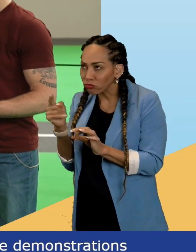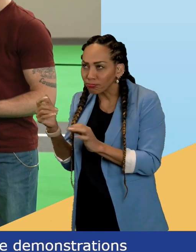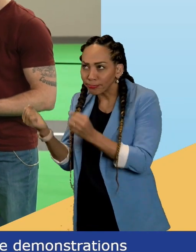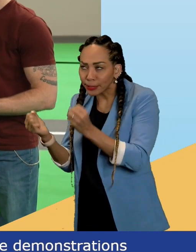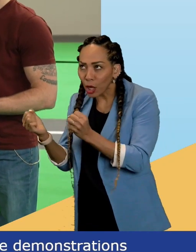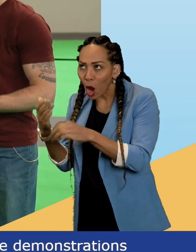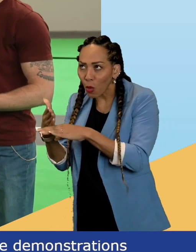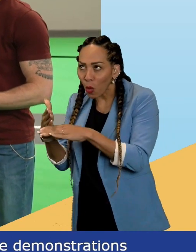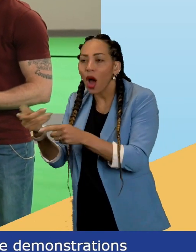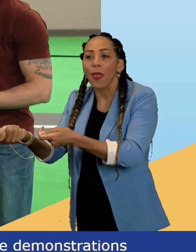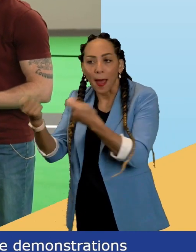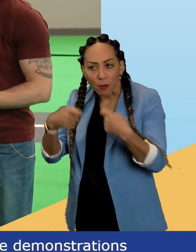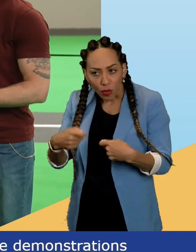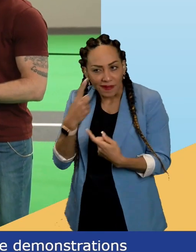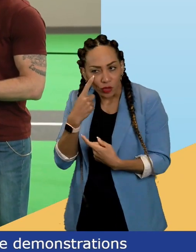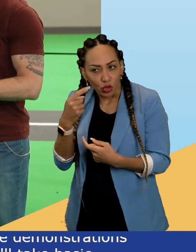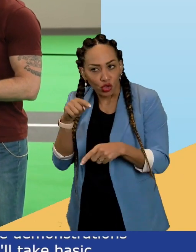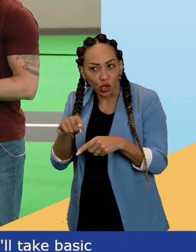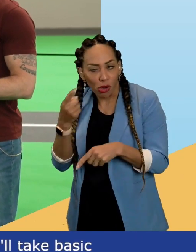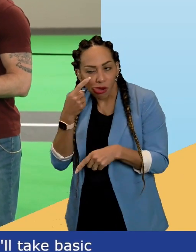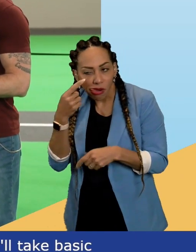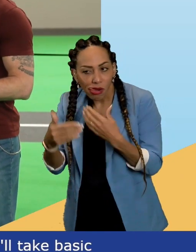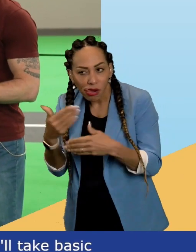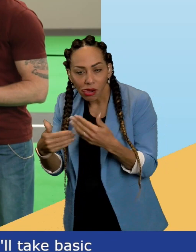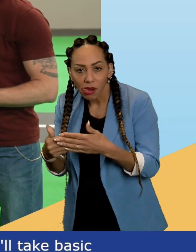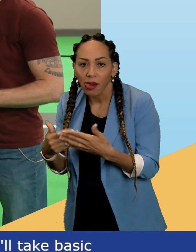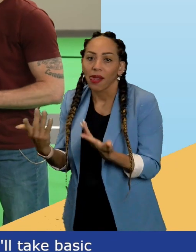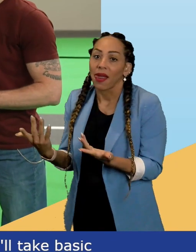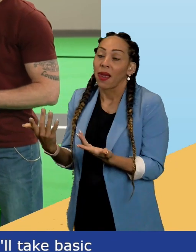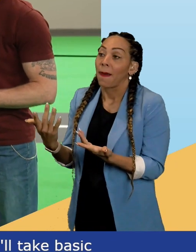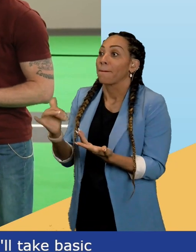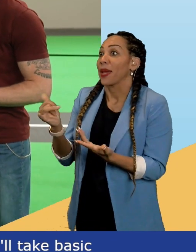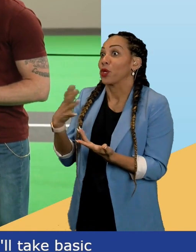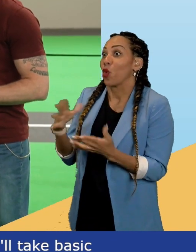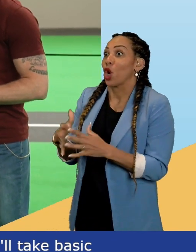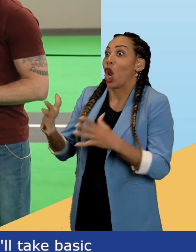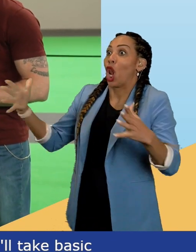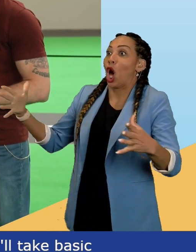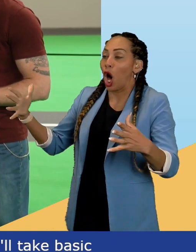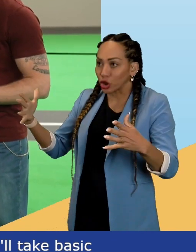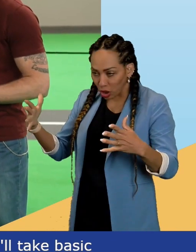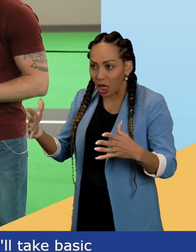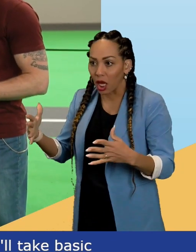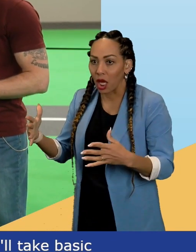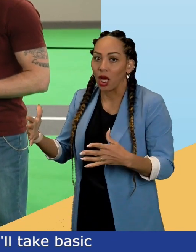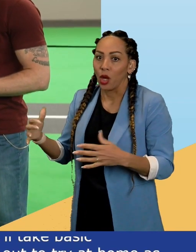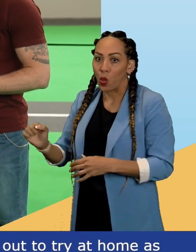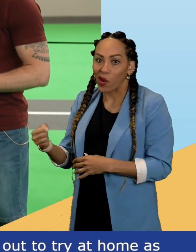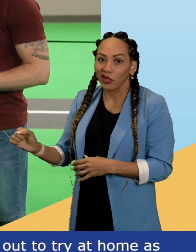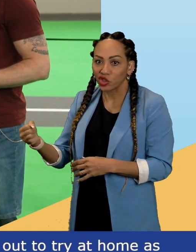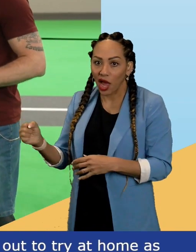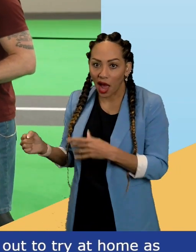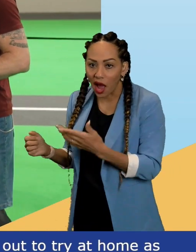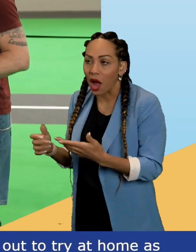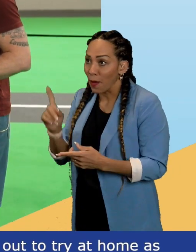as well. There are some restrictions if you look at something in terms of a larger wheelchair accessible vehicle with headroom, but you can see how much they've actually taken